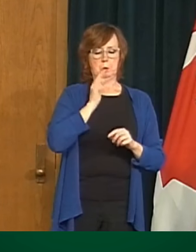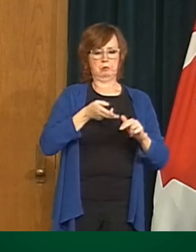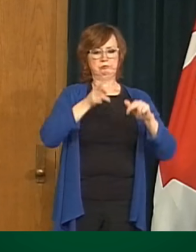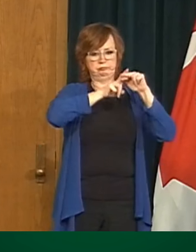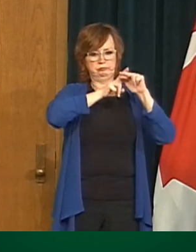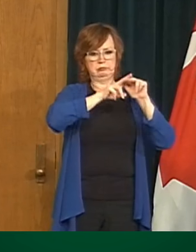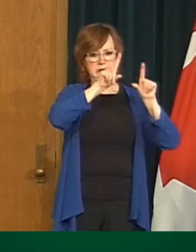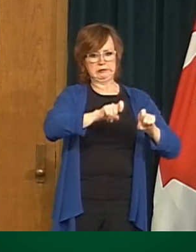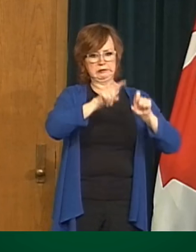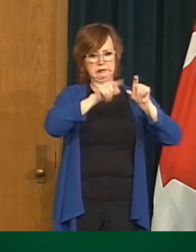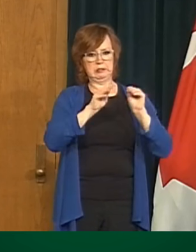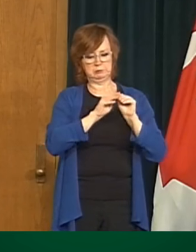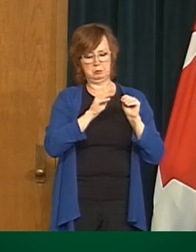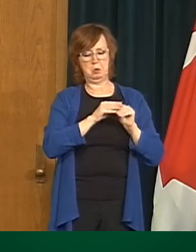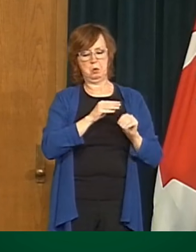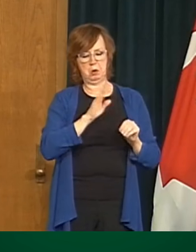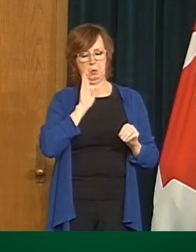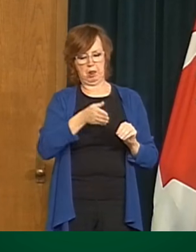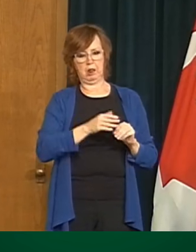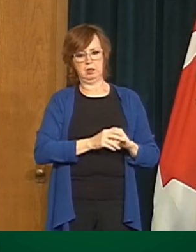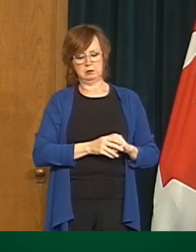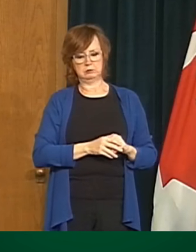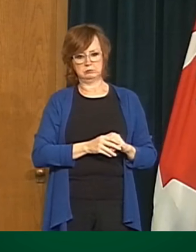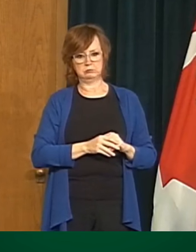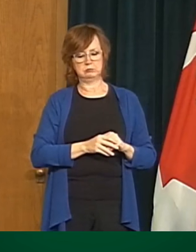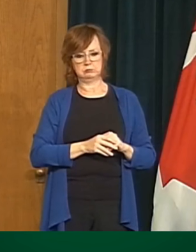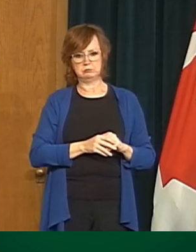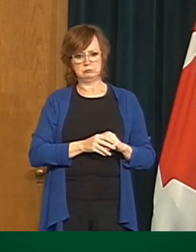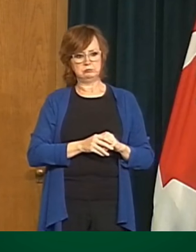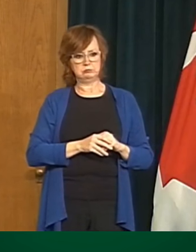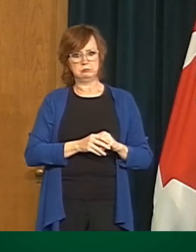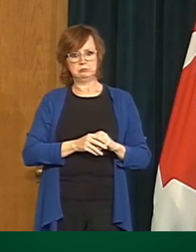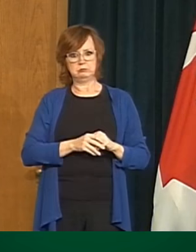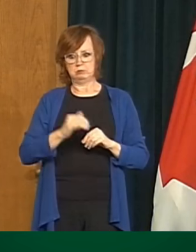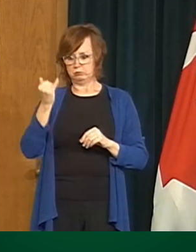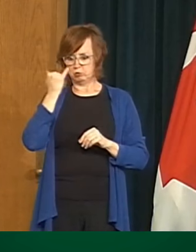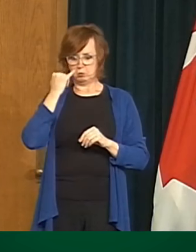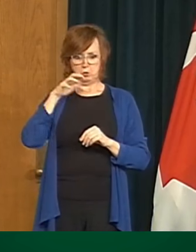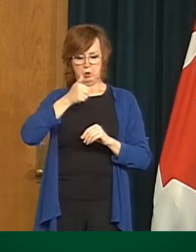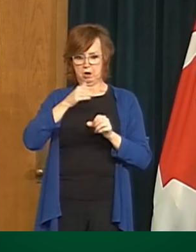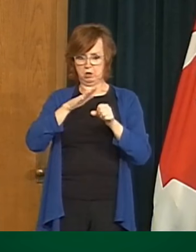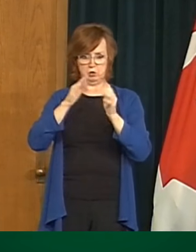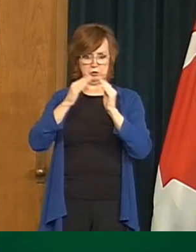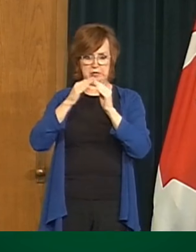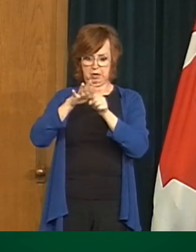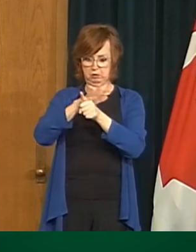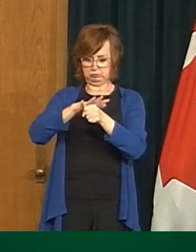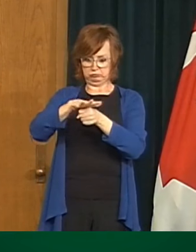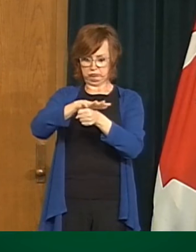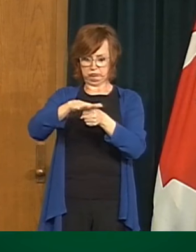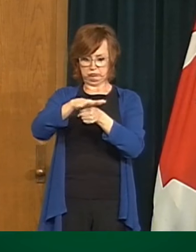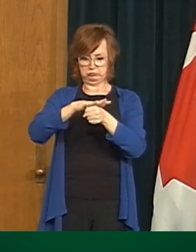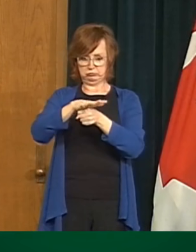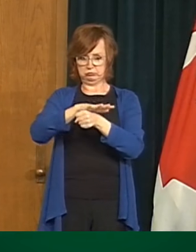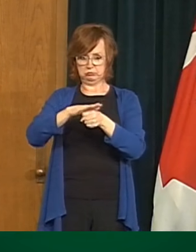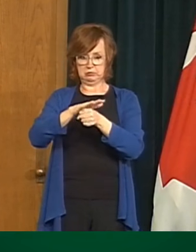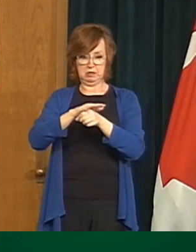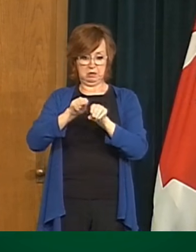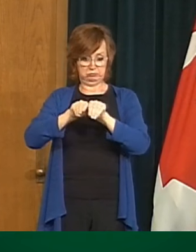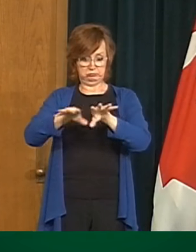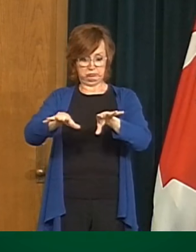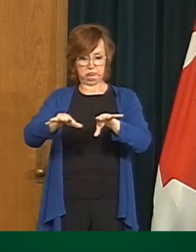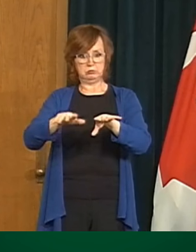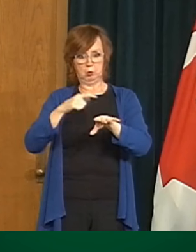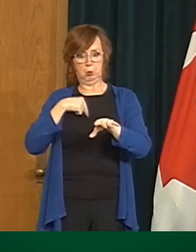expectation that if there is an outbreak in any community or facility in this province, that our testing numbers will increase that area. I'm confident we